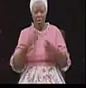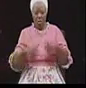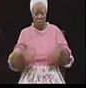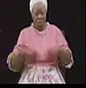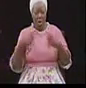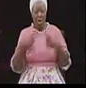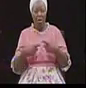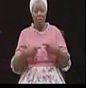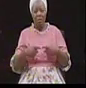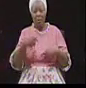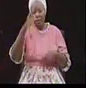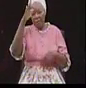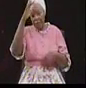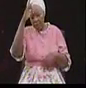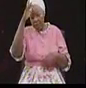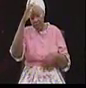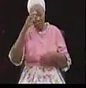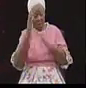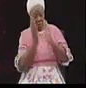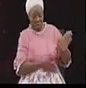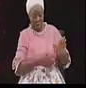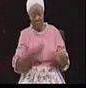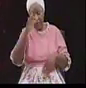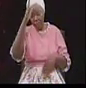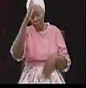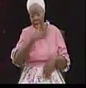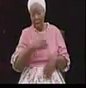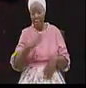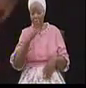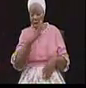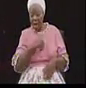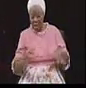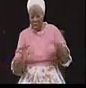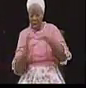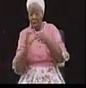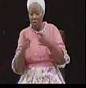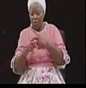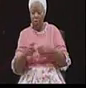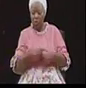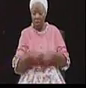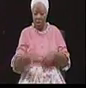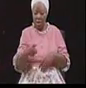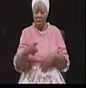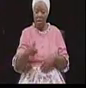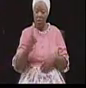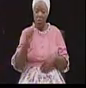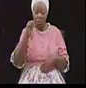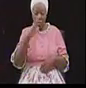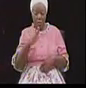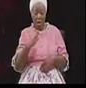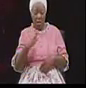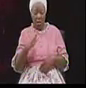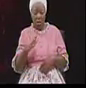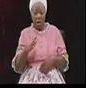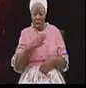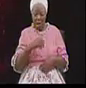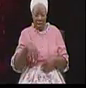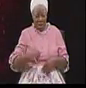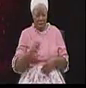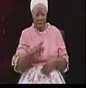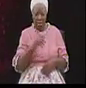leave father and mother and cleave unto this woman. And she has not given